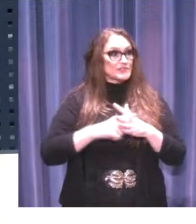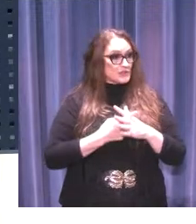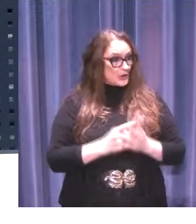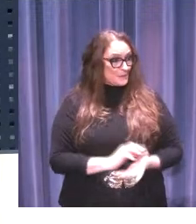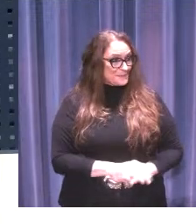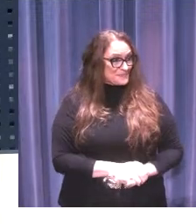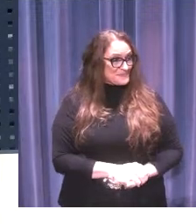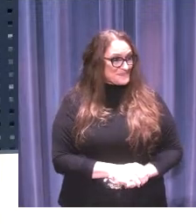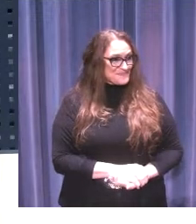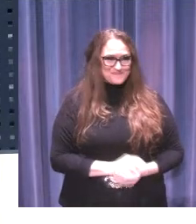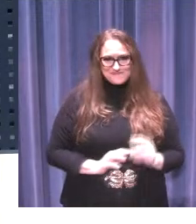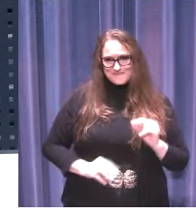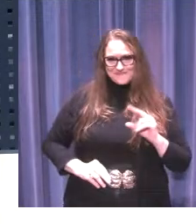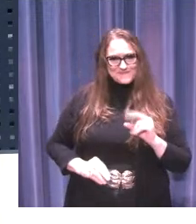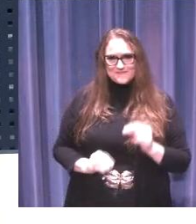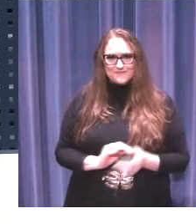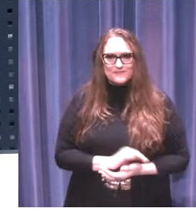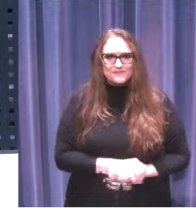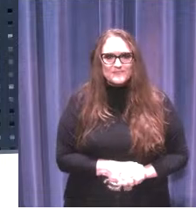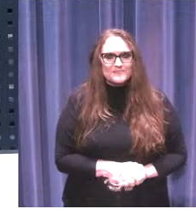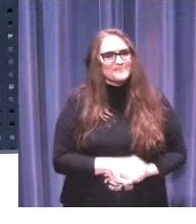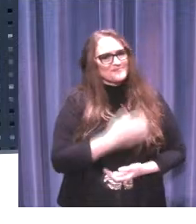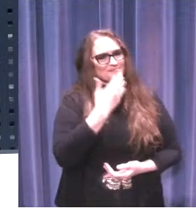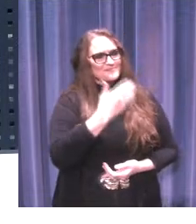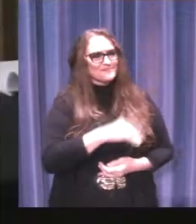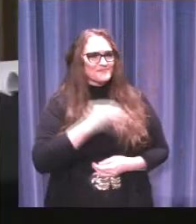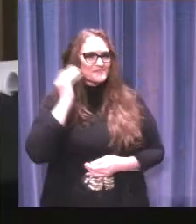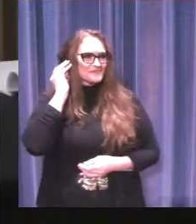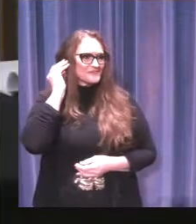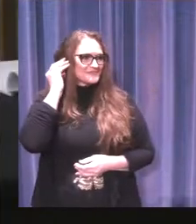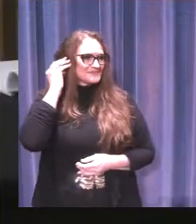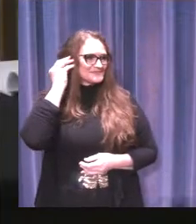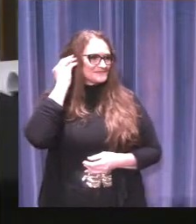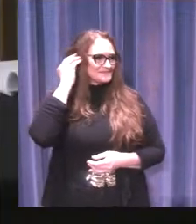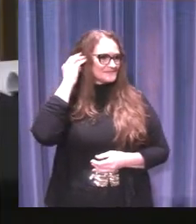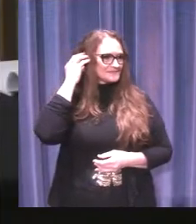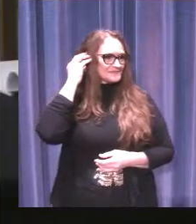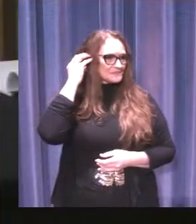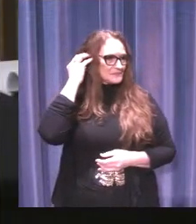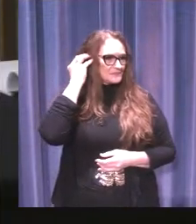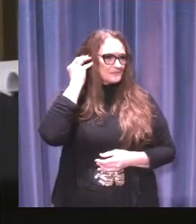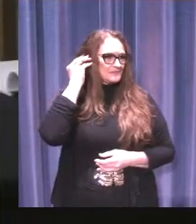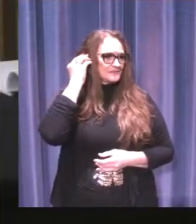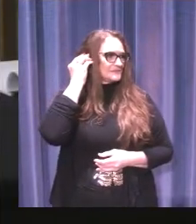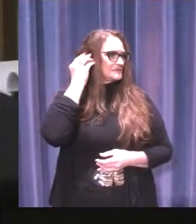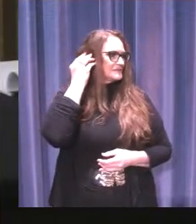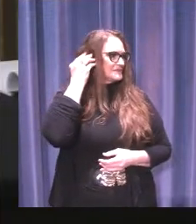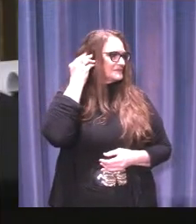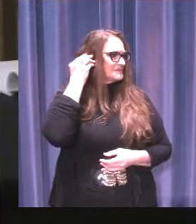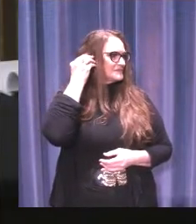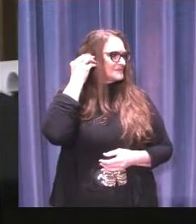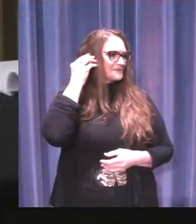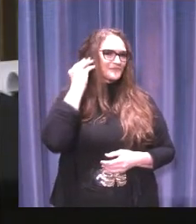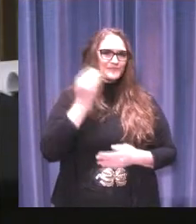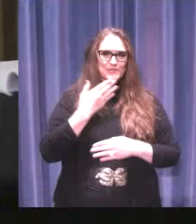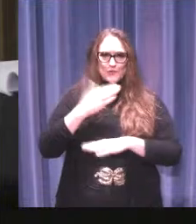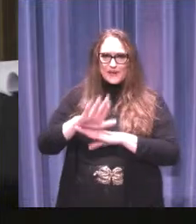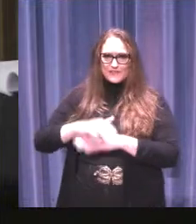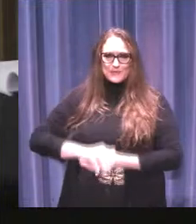interview? Nope. Okay, thank you. Trustee Freeman. Okay, good